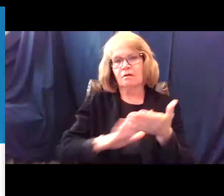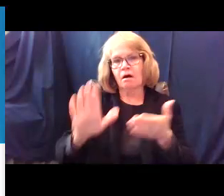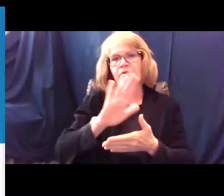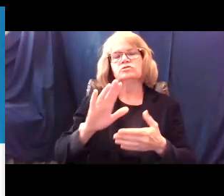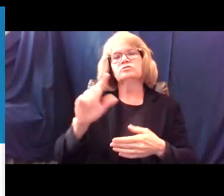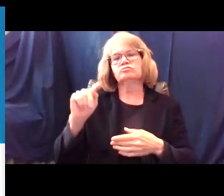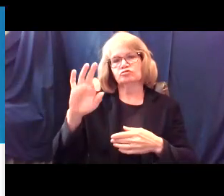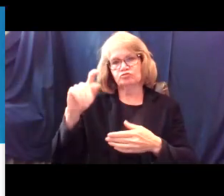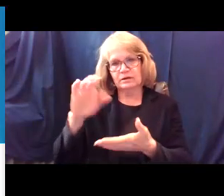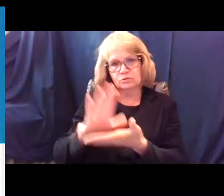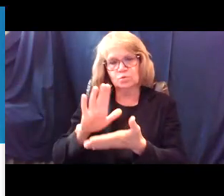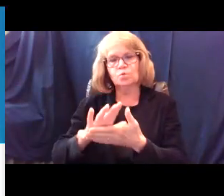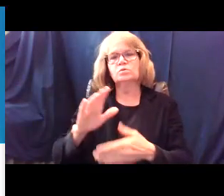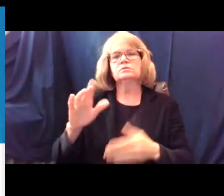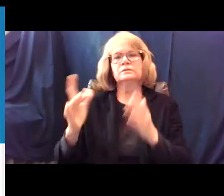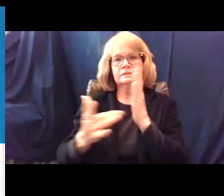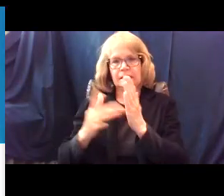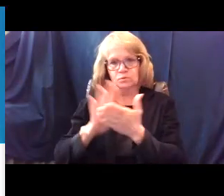technical schools.